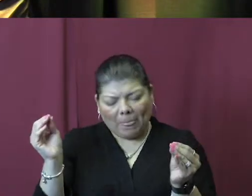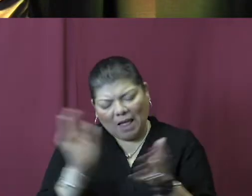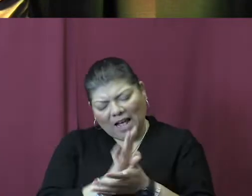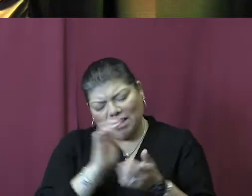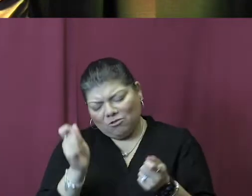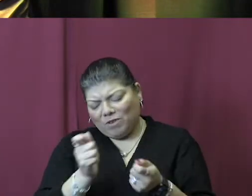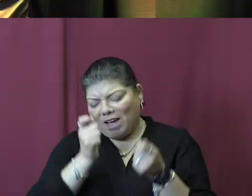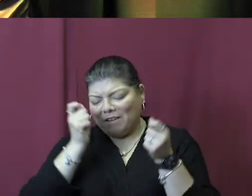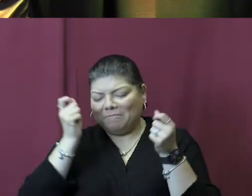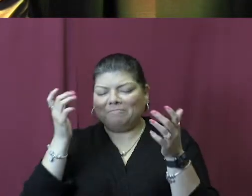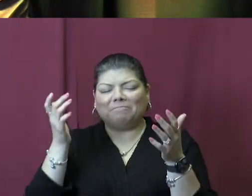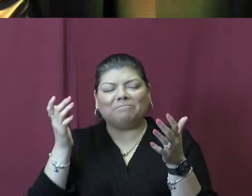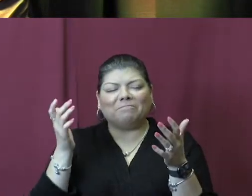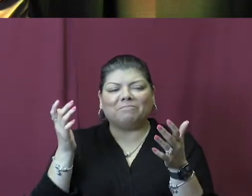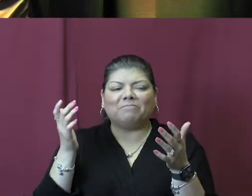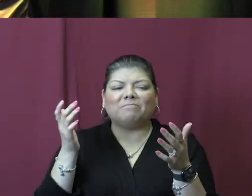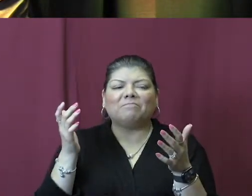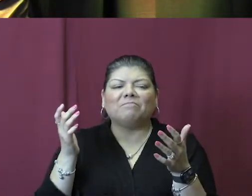Hallelujah.